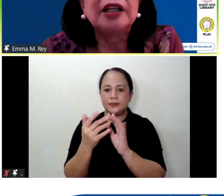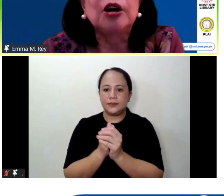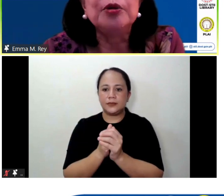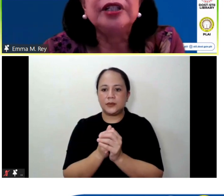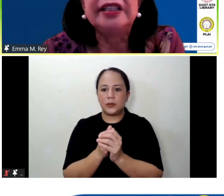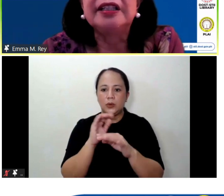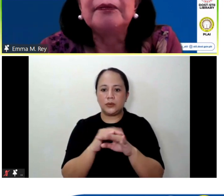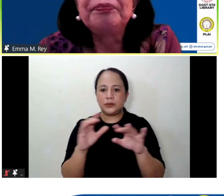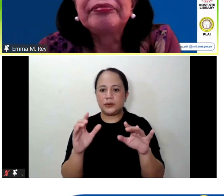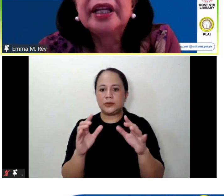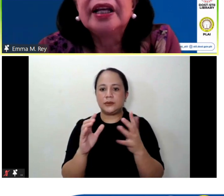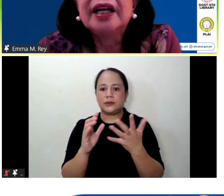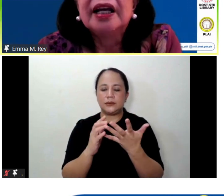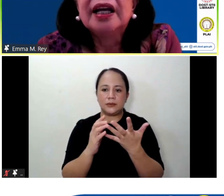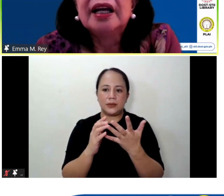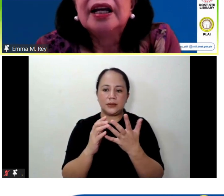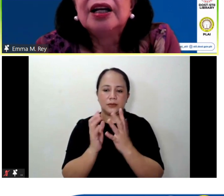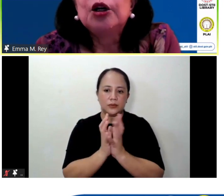virtual community.